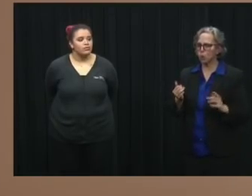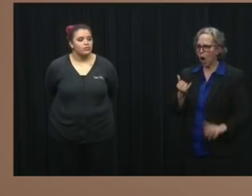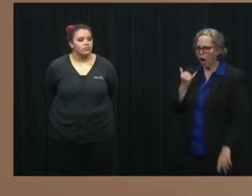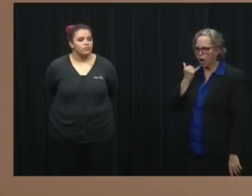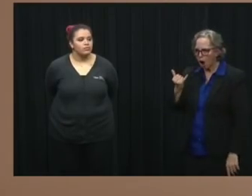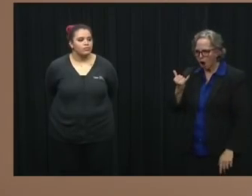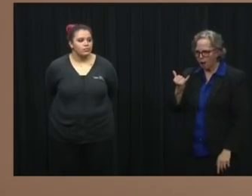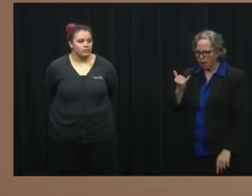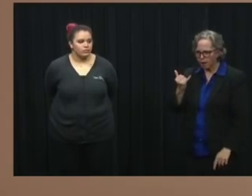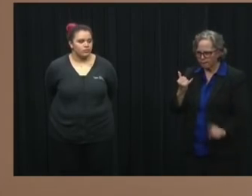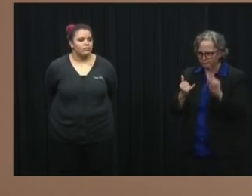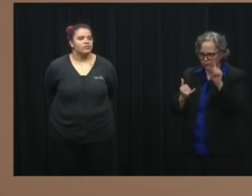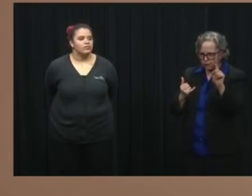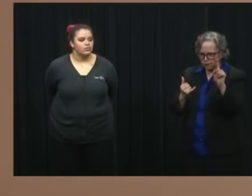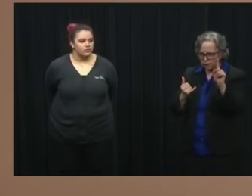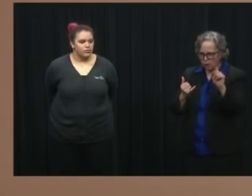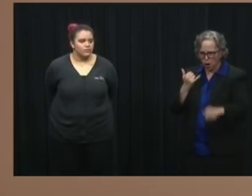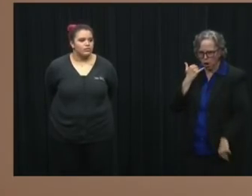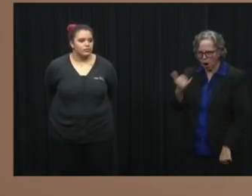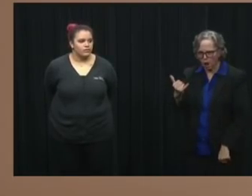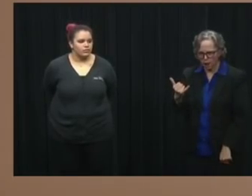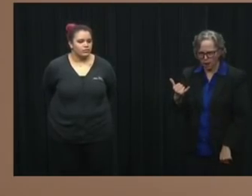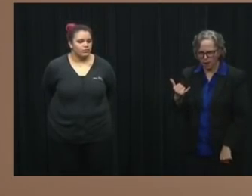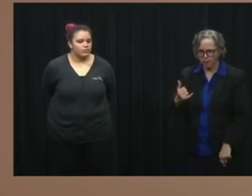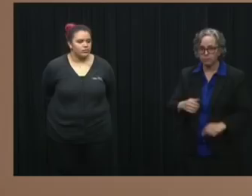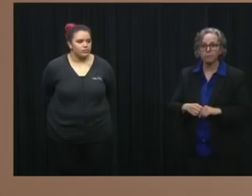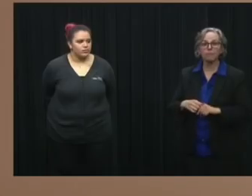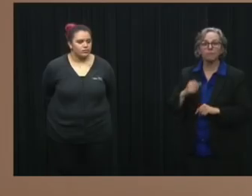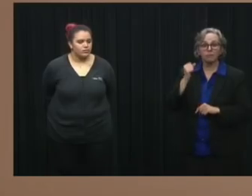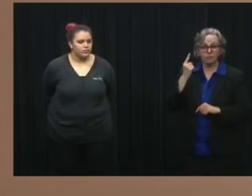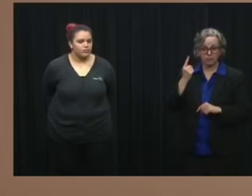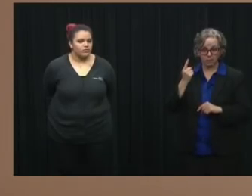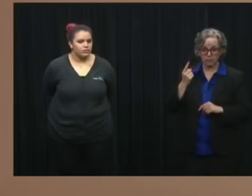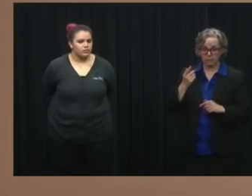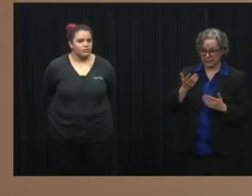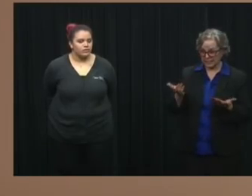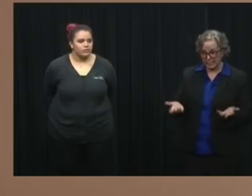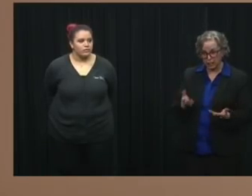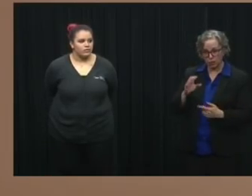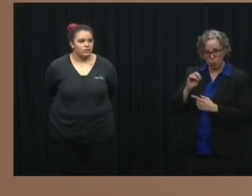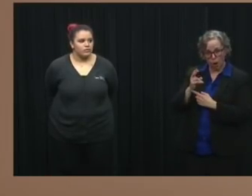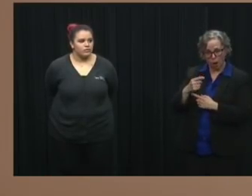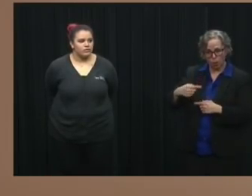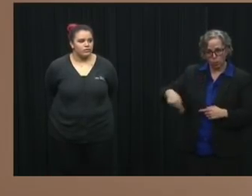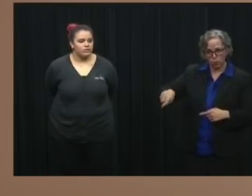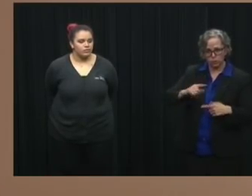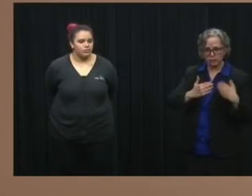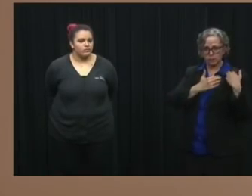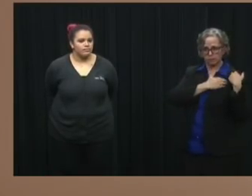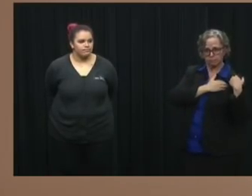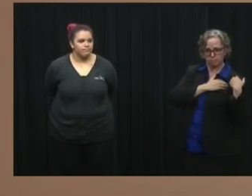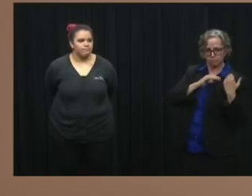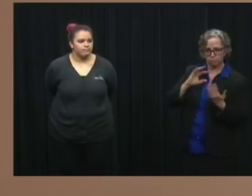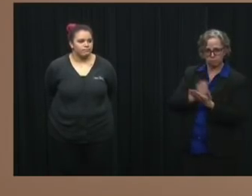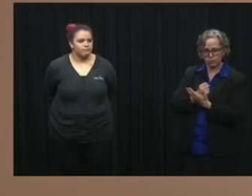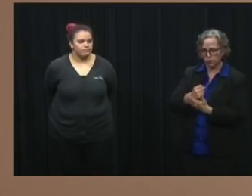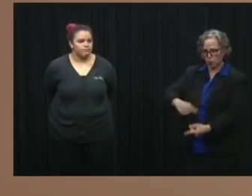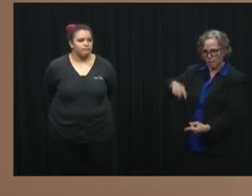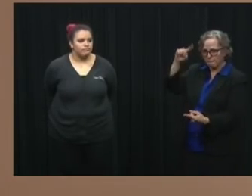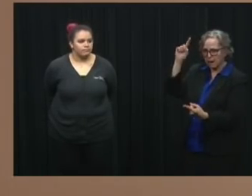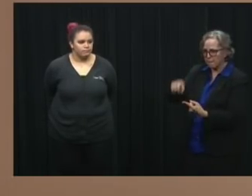can do as citizens to let them know. And then there are a lot of processes in place to minimize that at hospitals. Thank